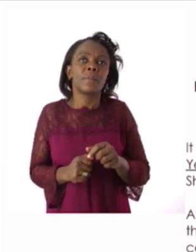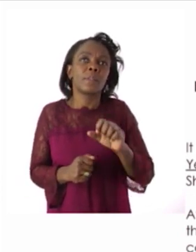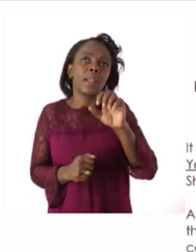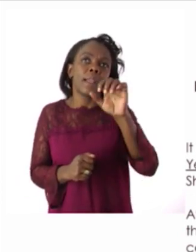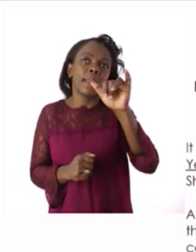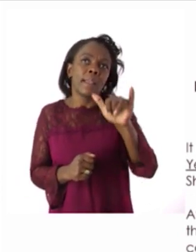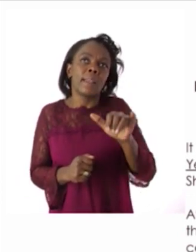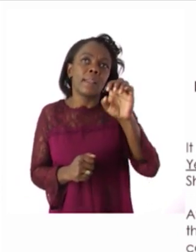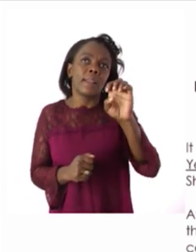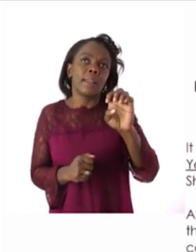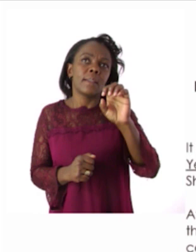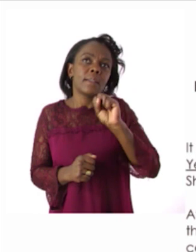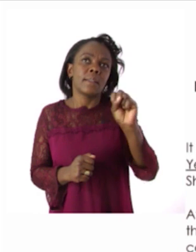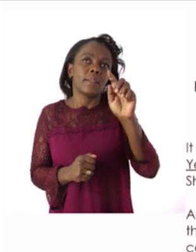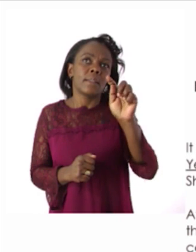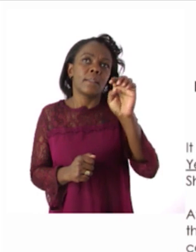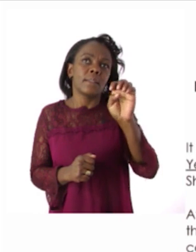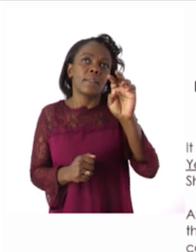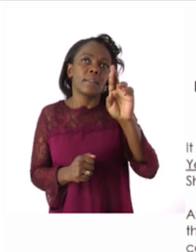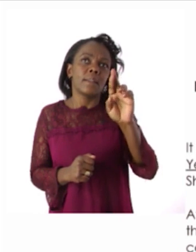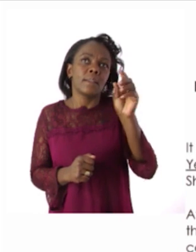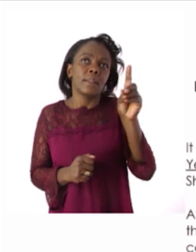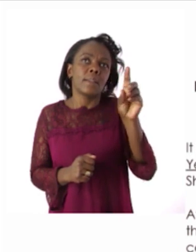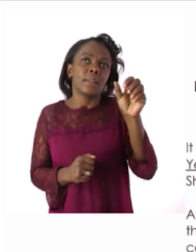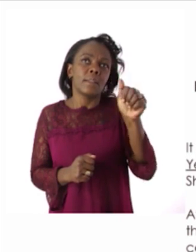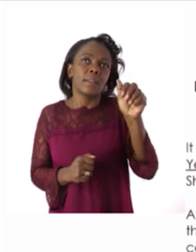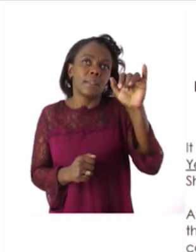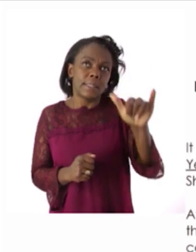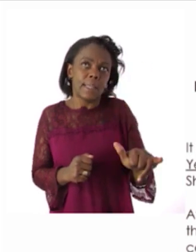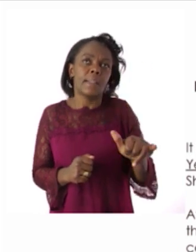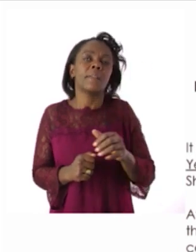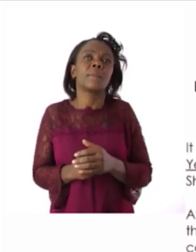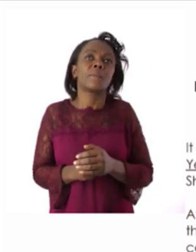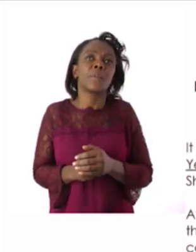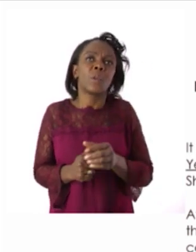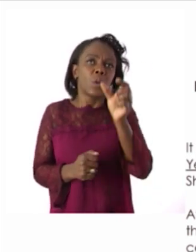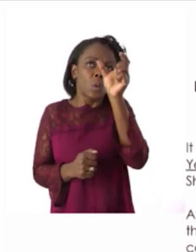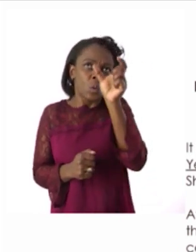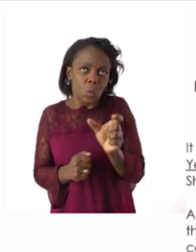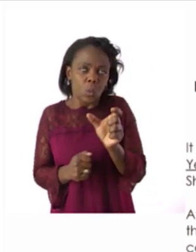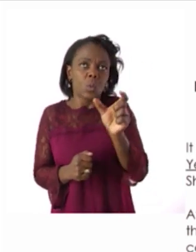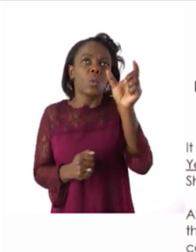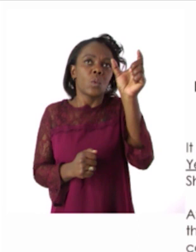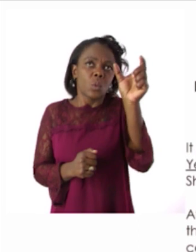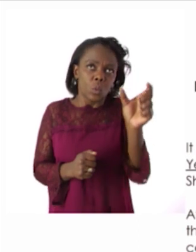Yesterday. How many claps did we do? Yes, 3. So